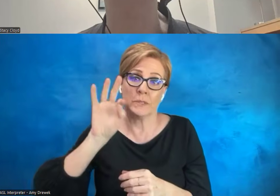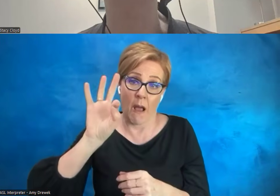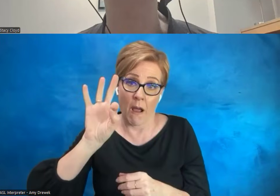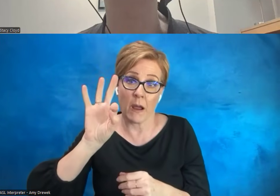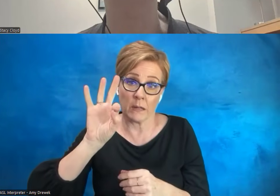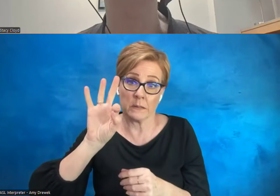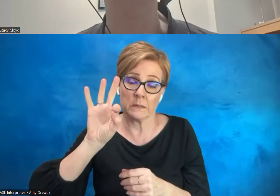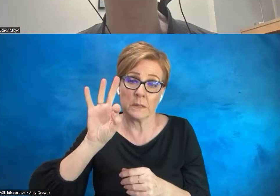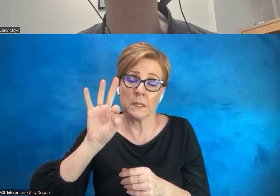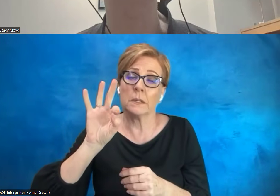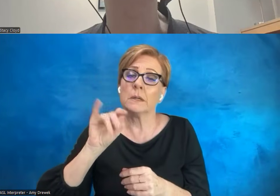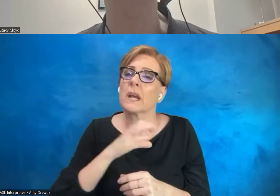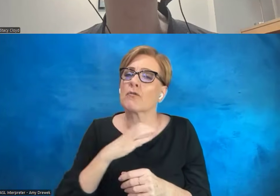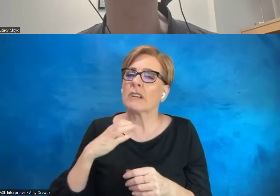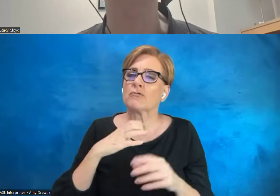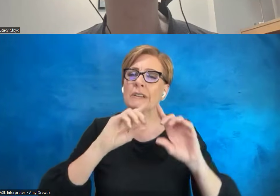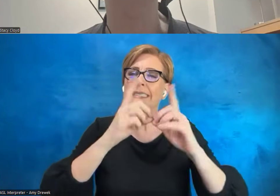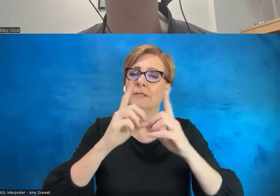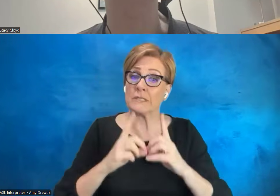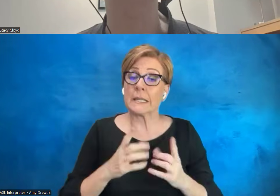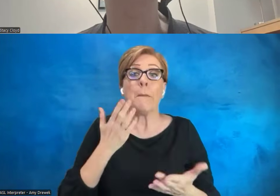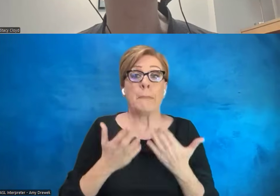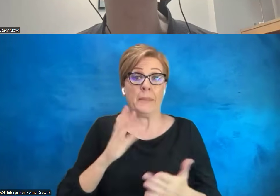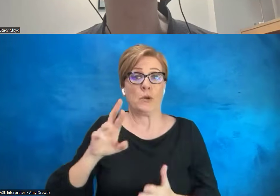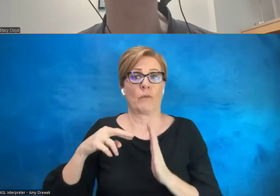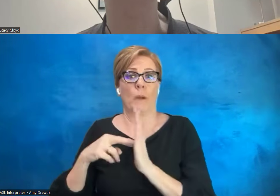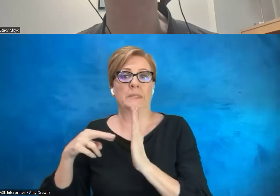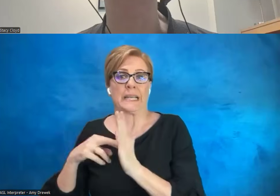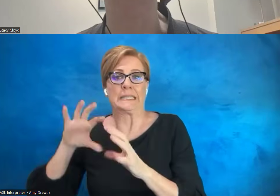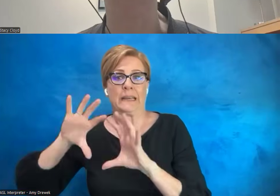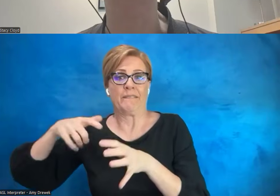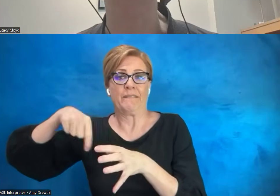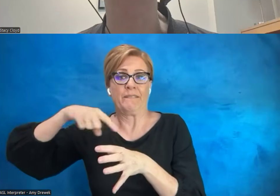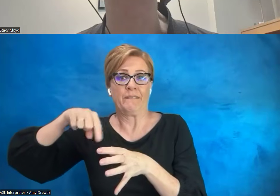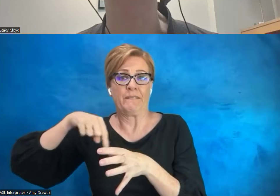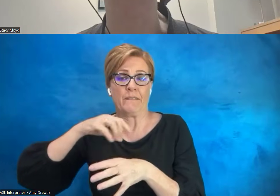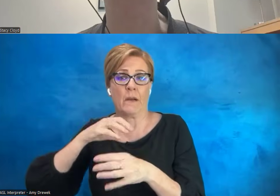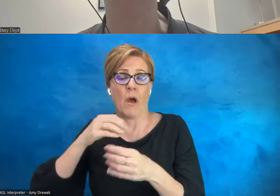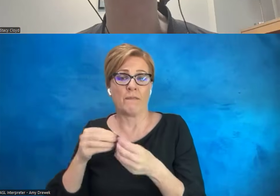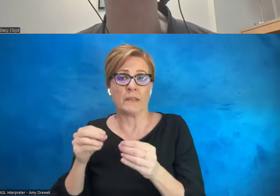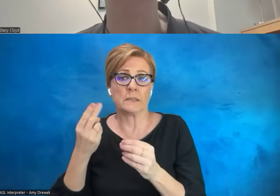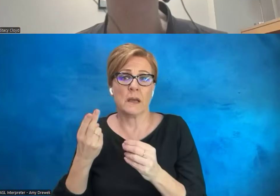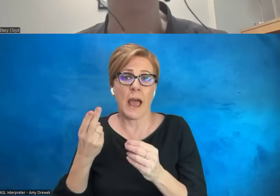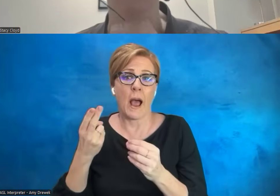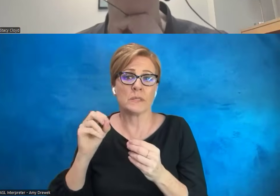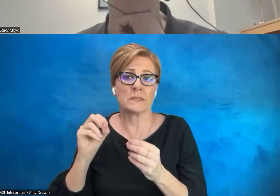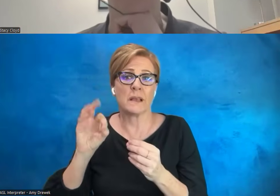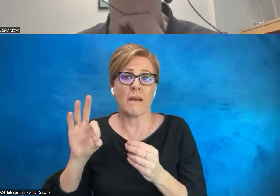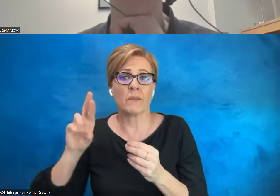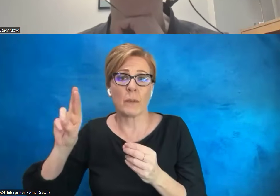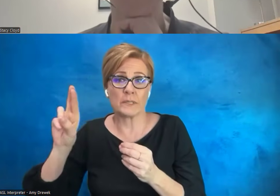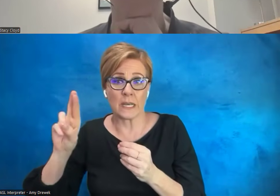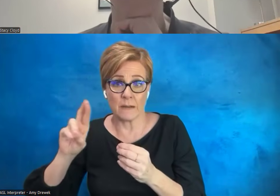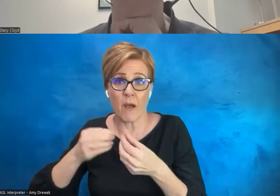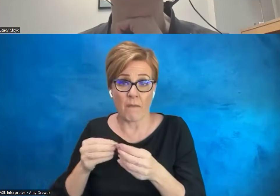might have more capacity to assist with casework requests. It's just a question of numbers. It's not because they have more ability or